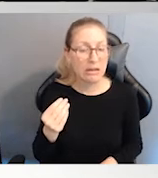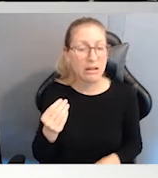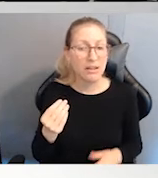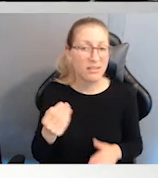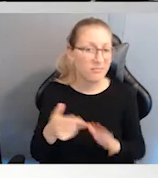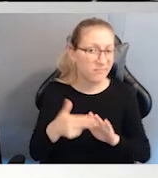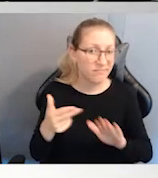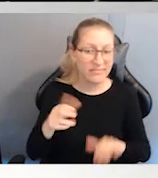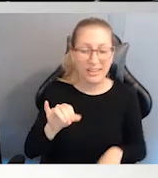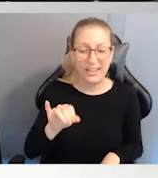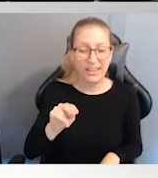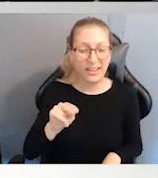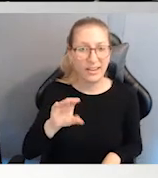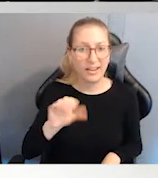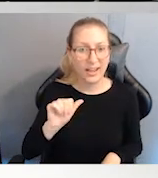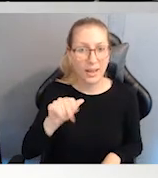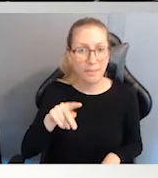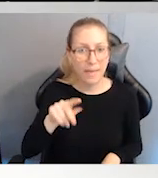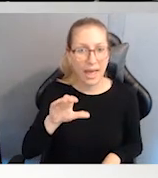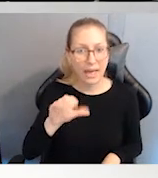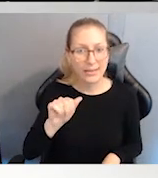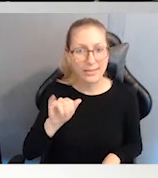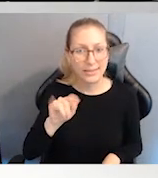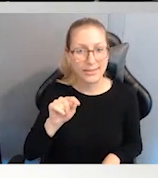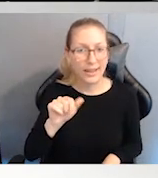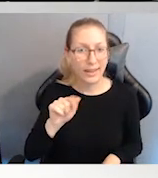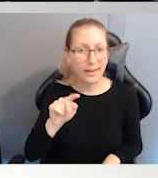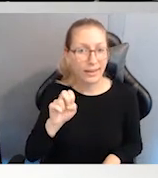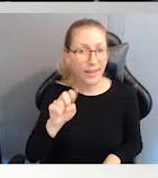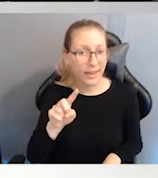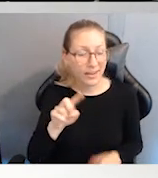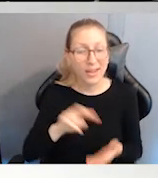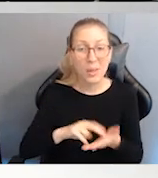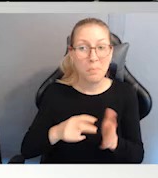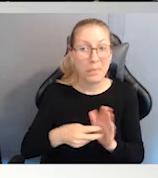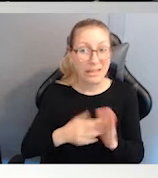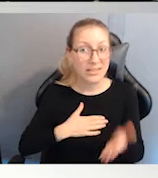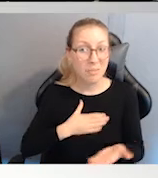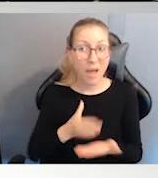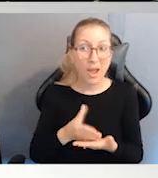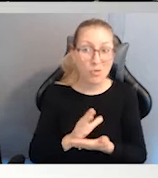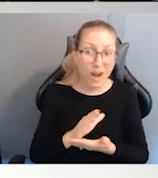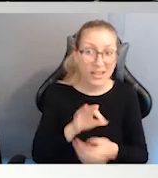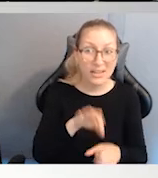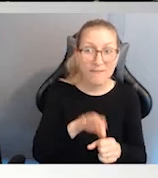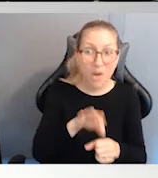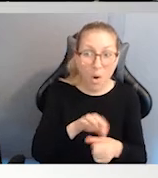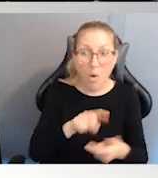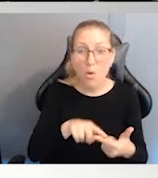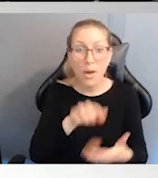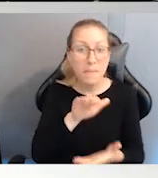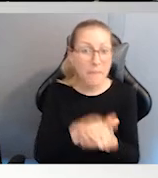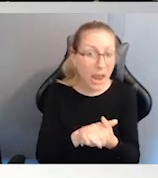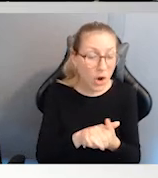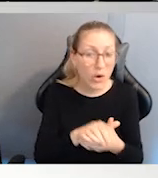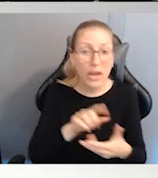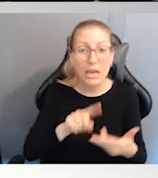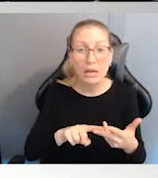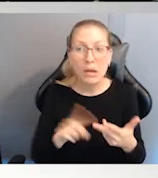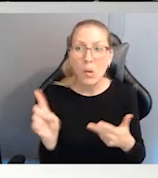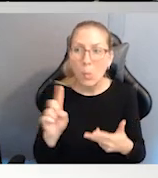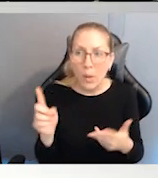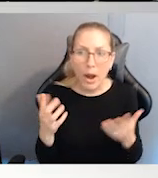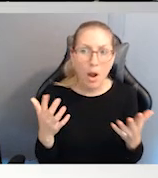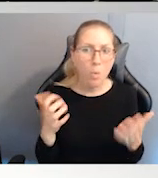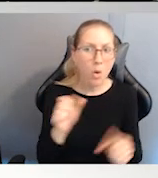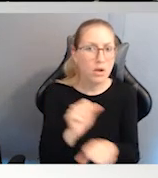and had all my rights fully taken away, which means the right to vote, the right to get married, the right to choose where I want to